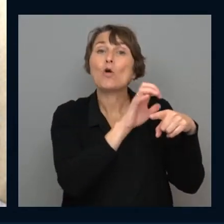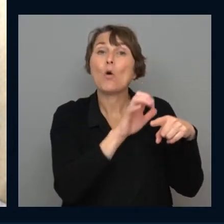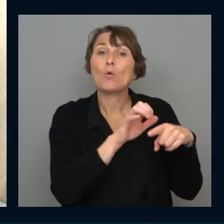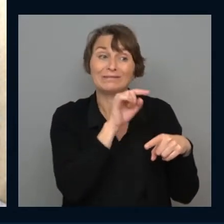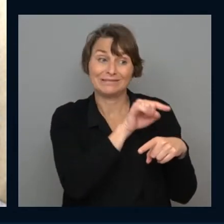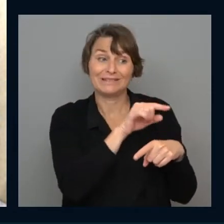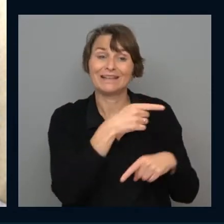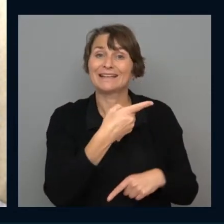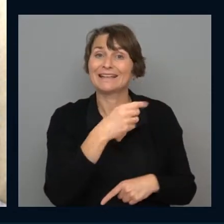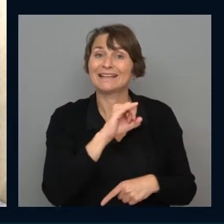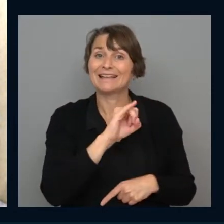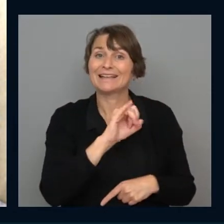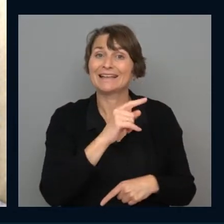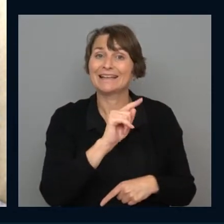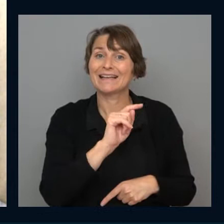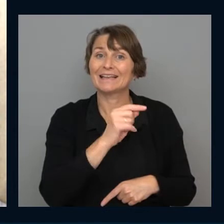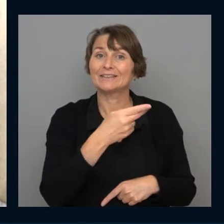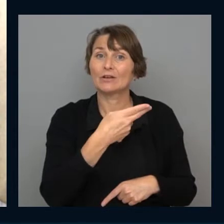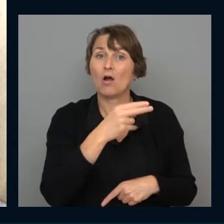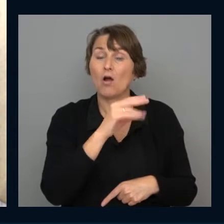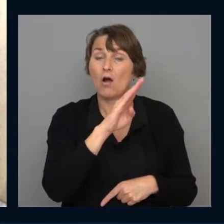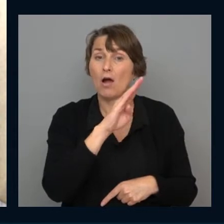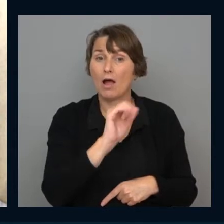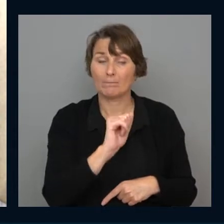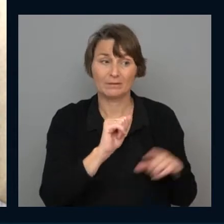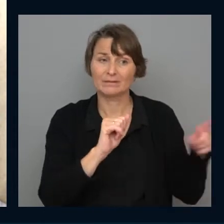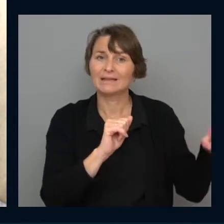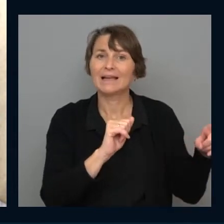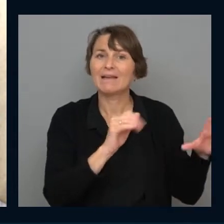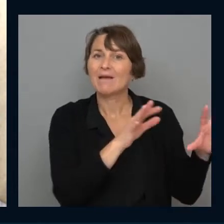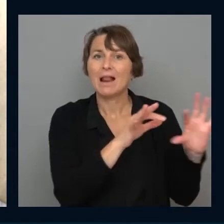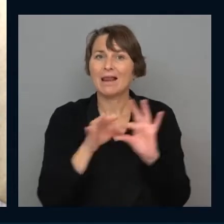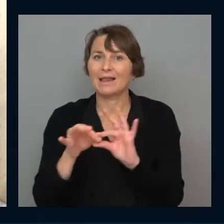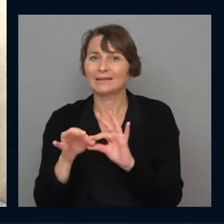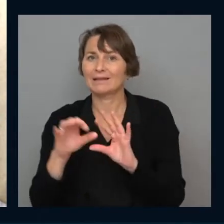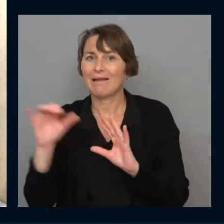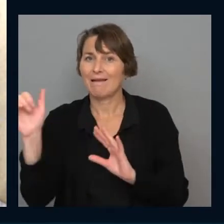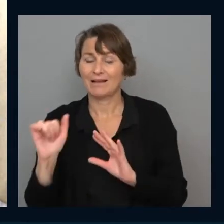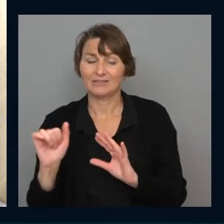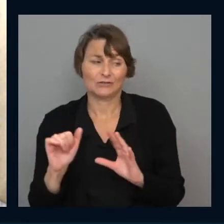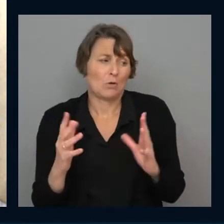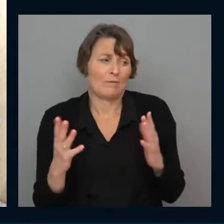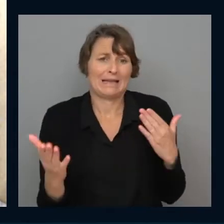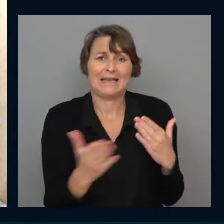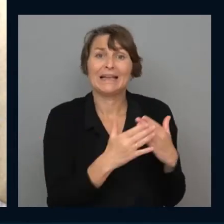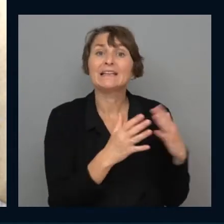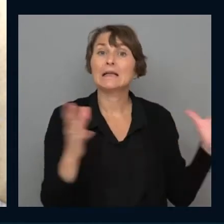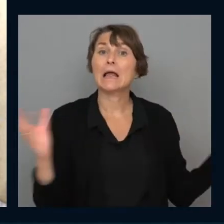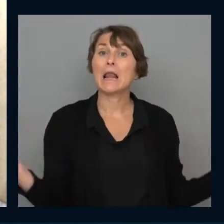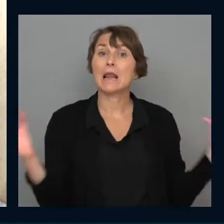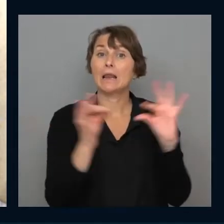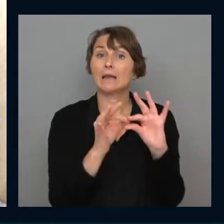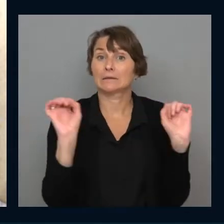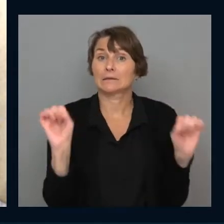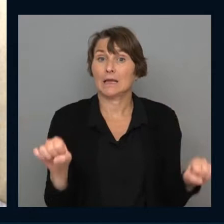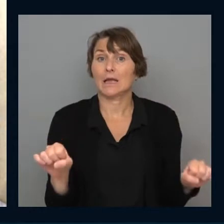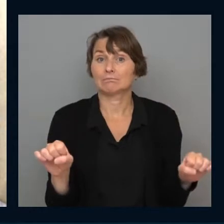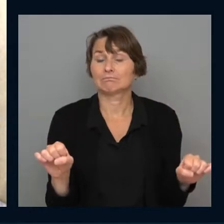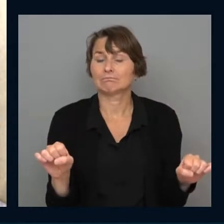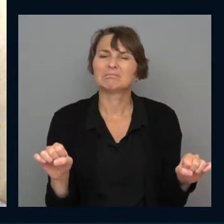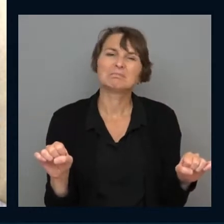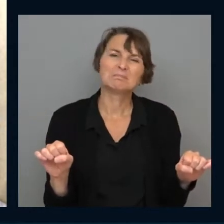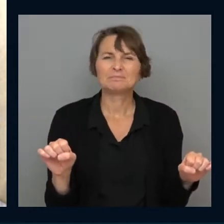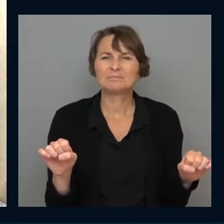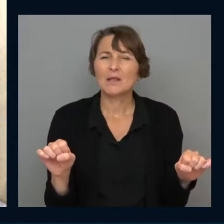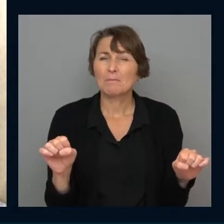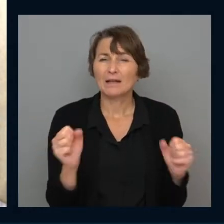greenfield project, right, and I don't already have it linked to Azure Pipelines. Again, super easy to link to Azure Pipelines and use the pipelines for that. But if I would, there's a